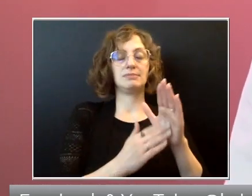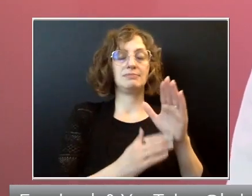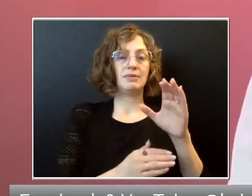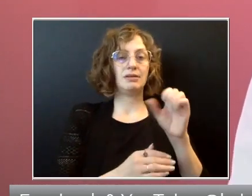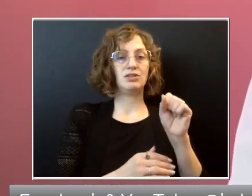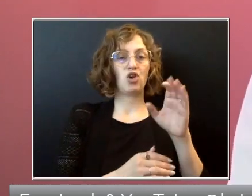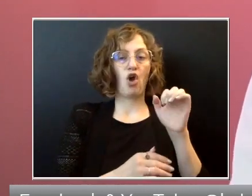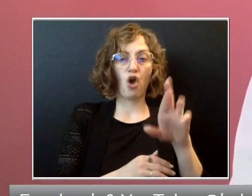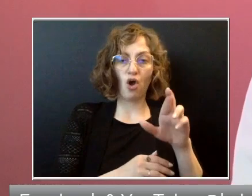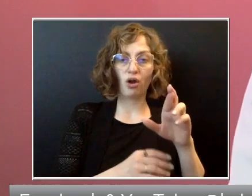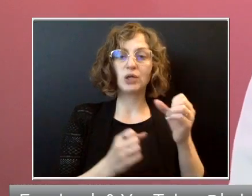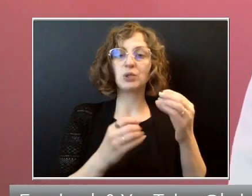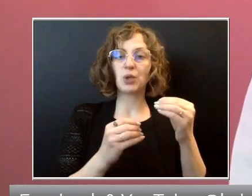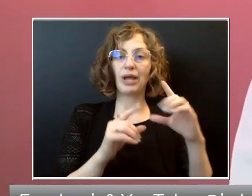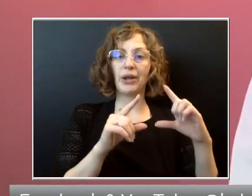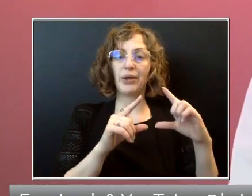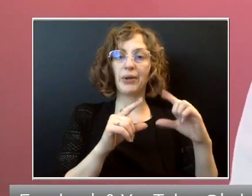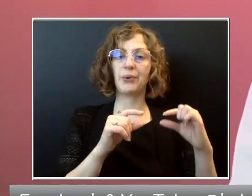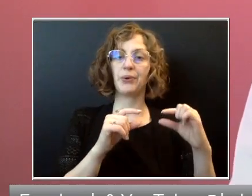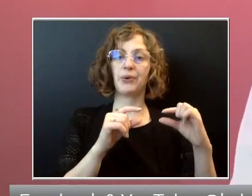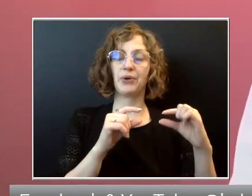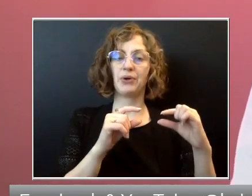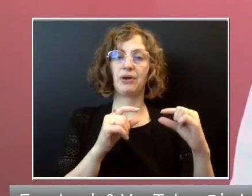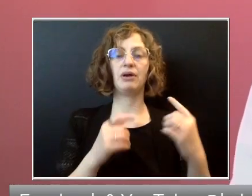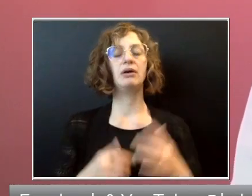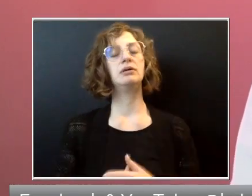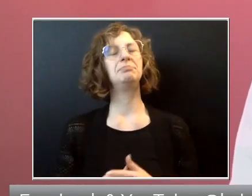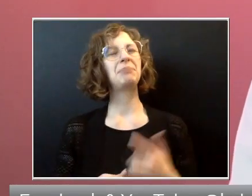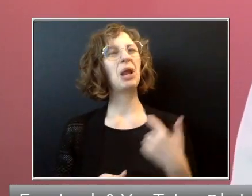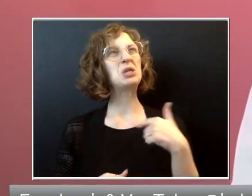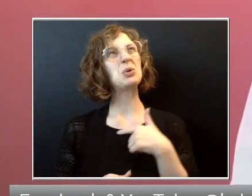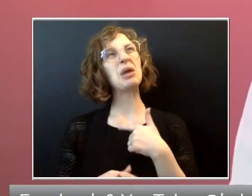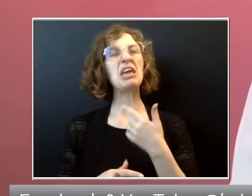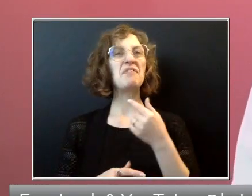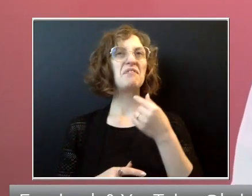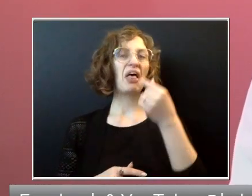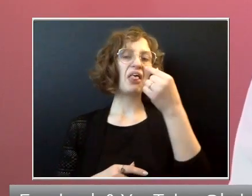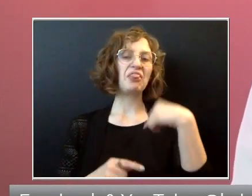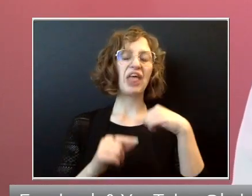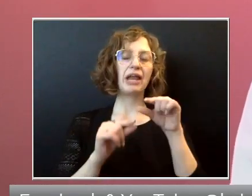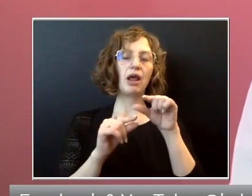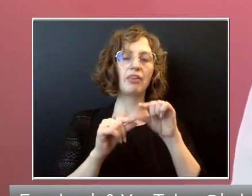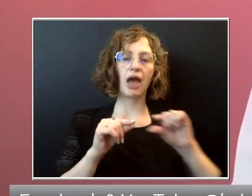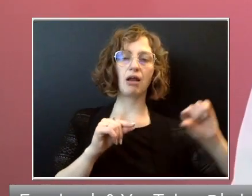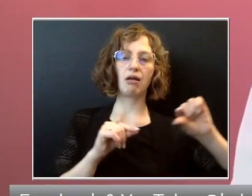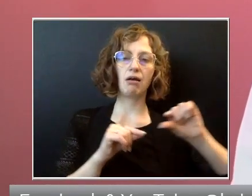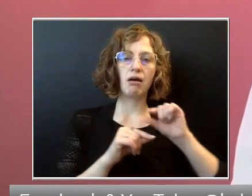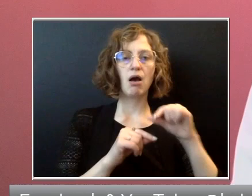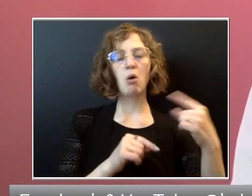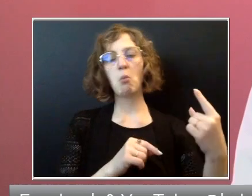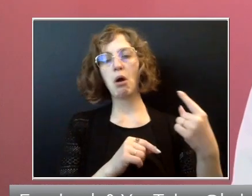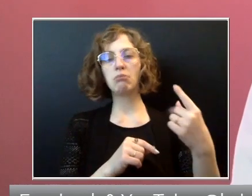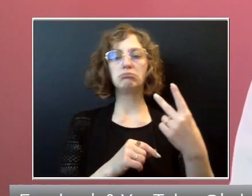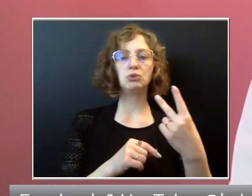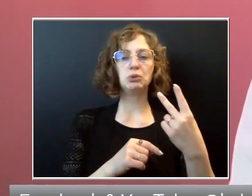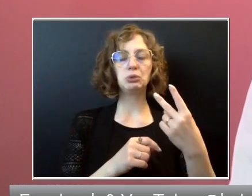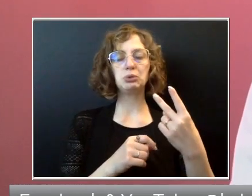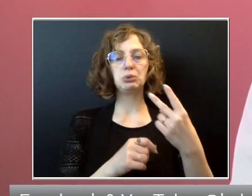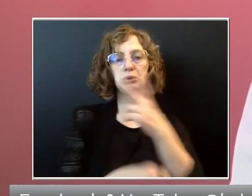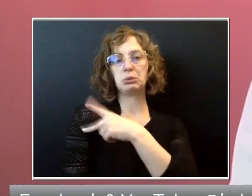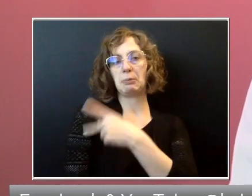we send 1 or 2 patients a year for a heart transplant for HCM.